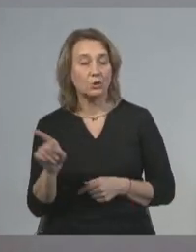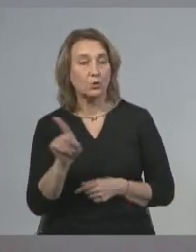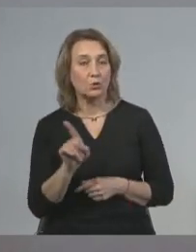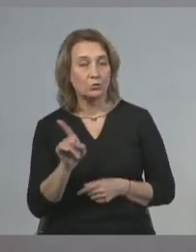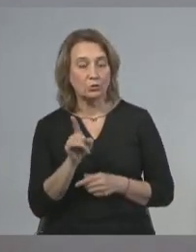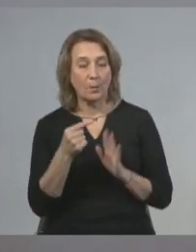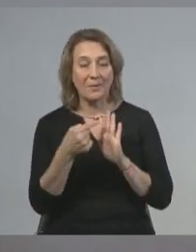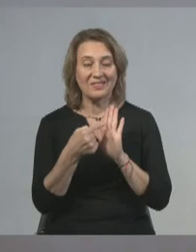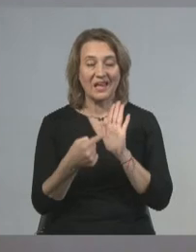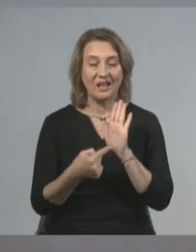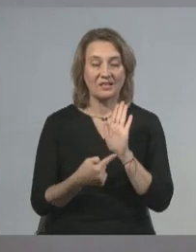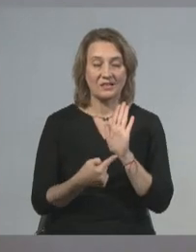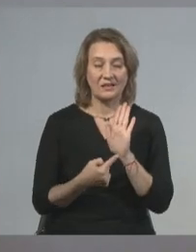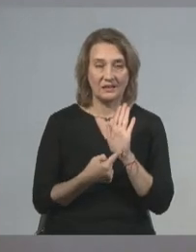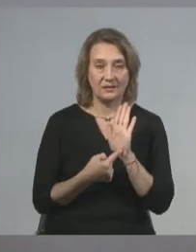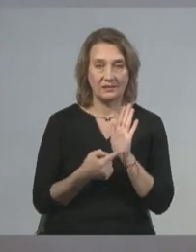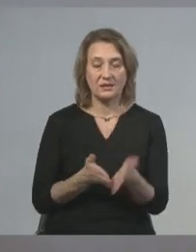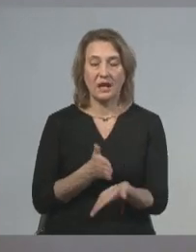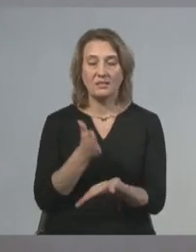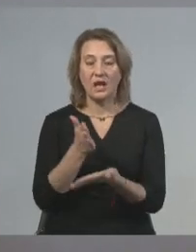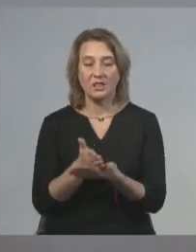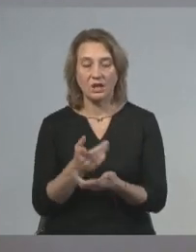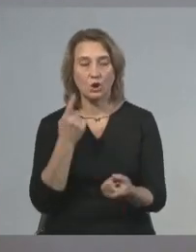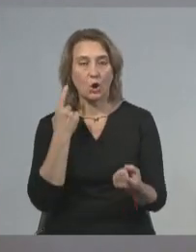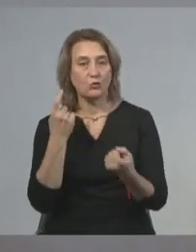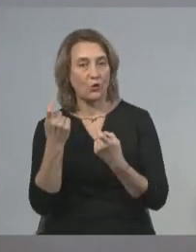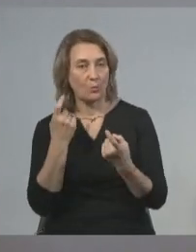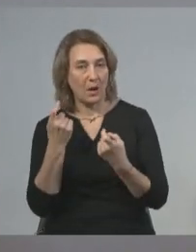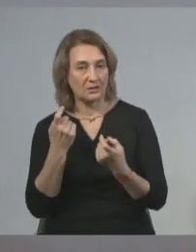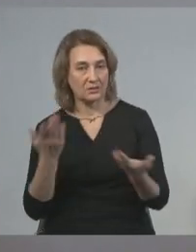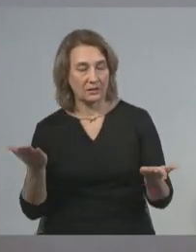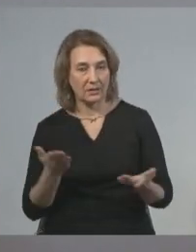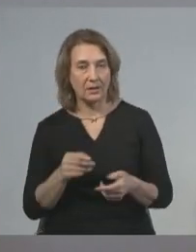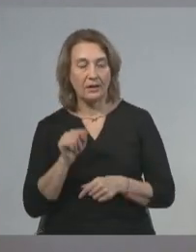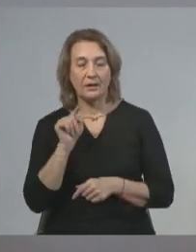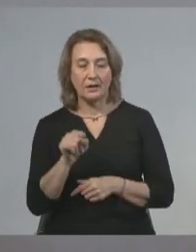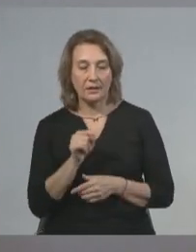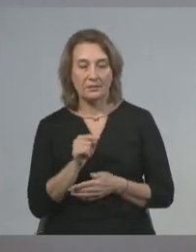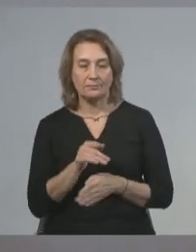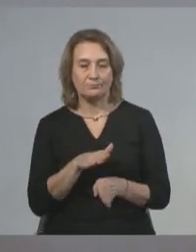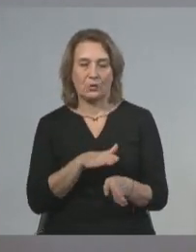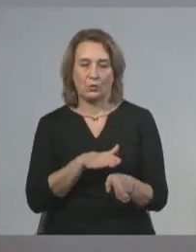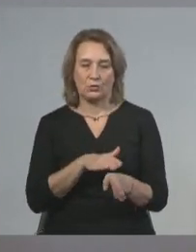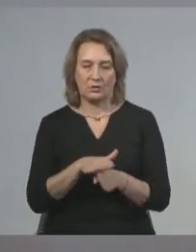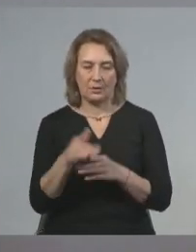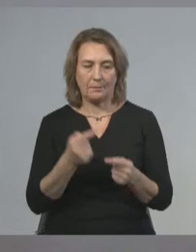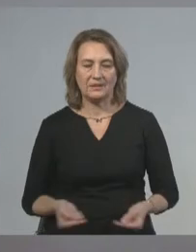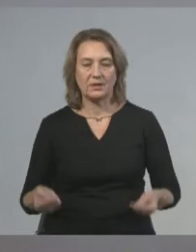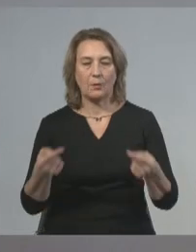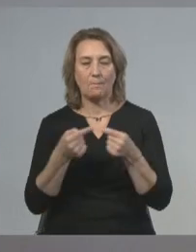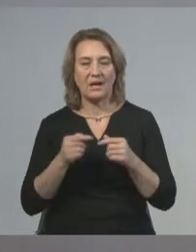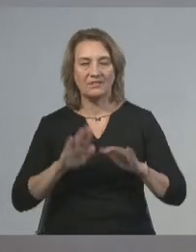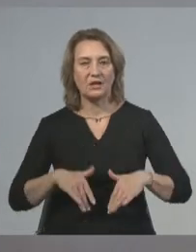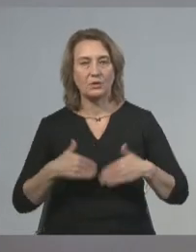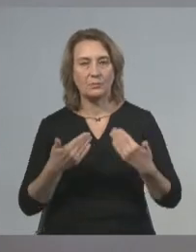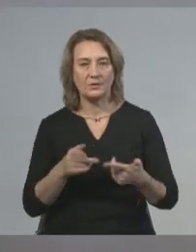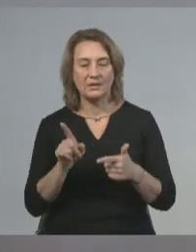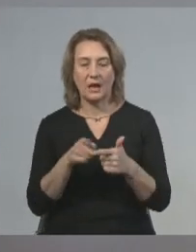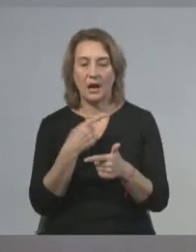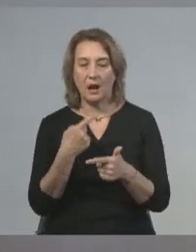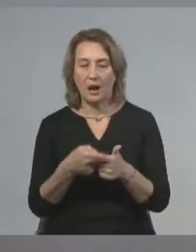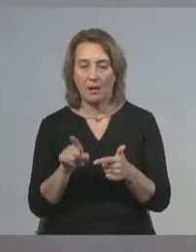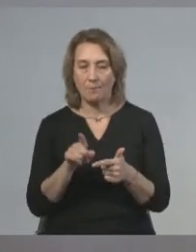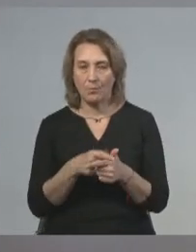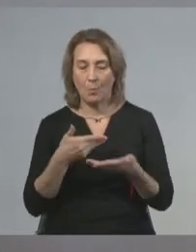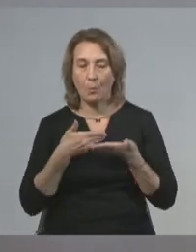information and to follow some guidelines um always good to uh use some specific case to open broader